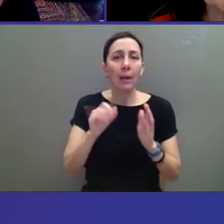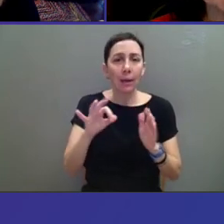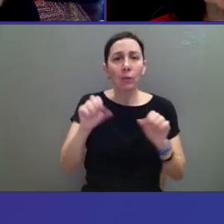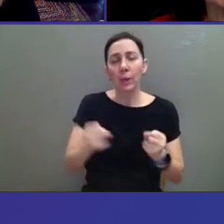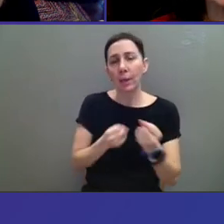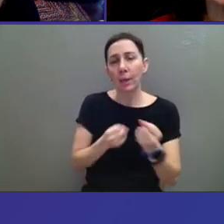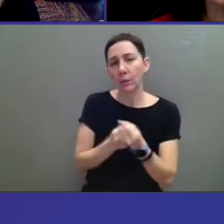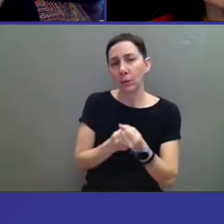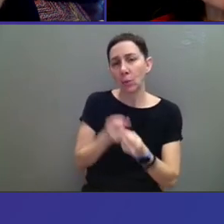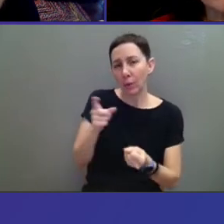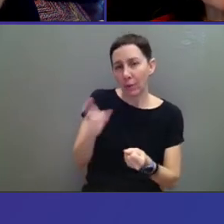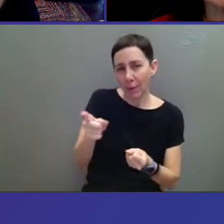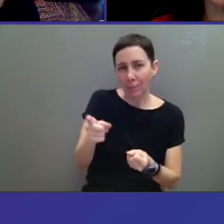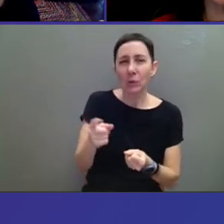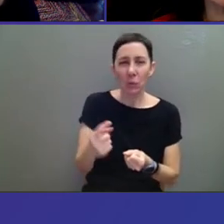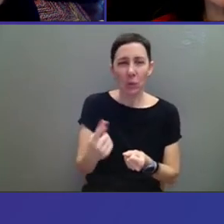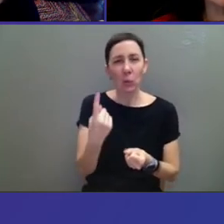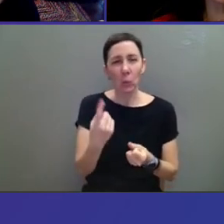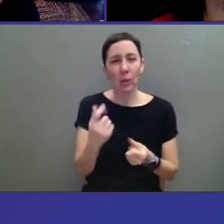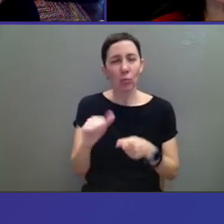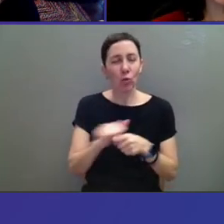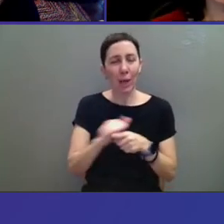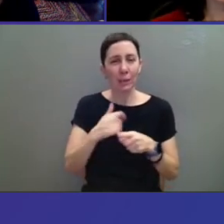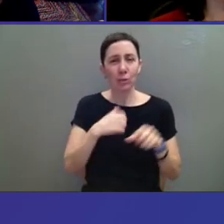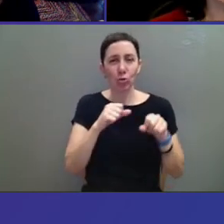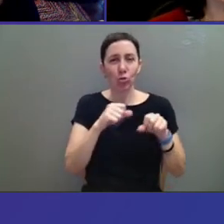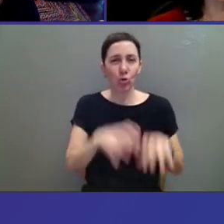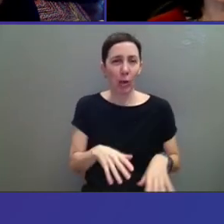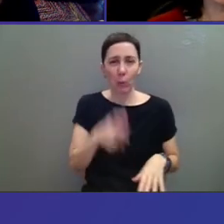them. So it's sort of along the same lines as reporting.